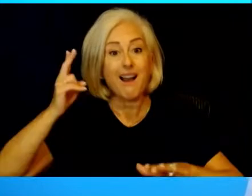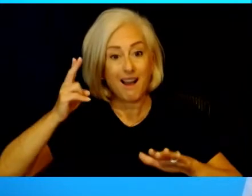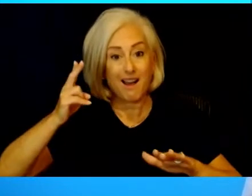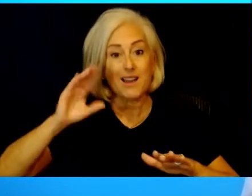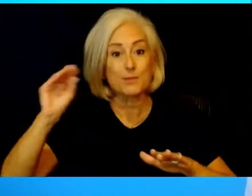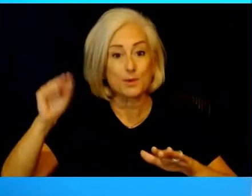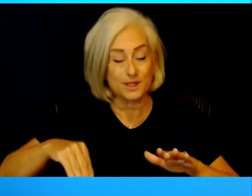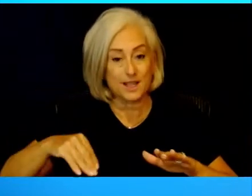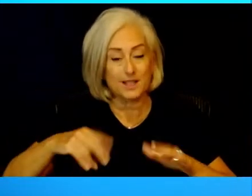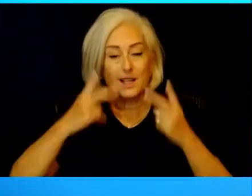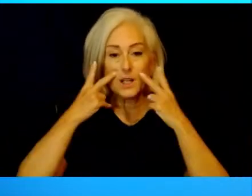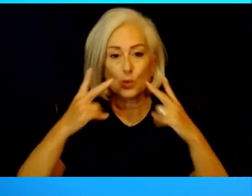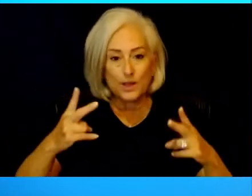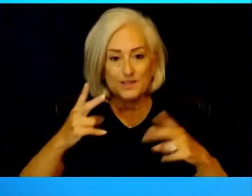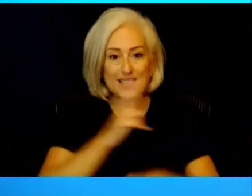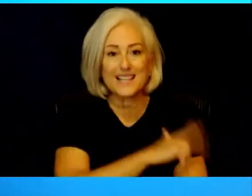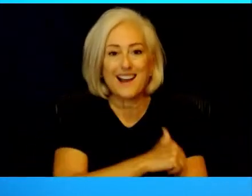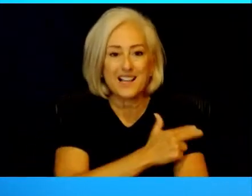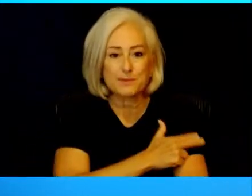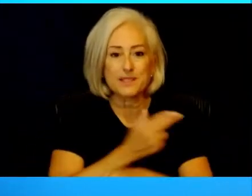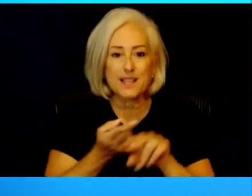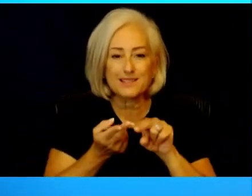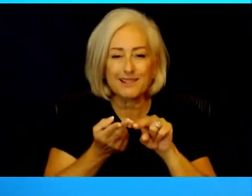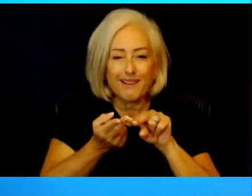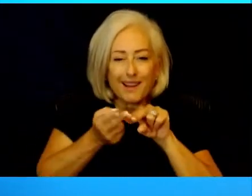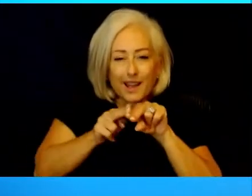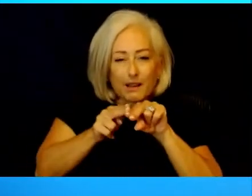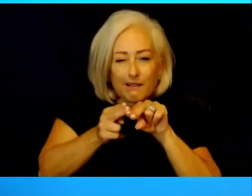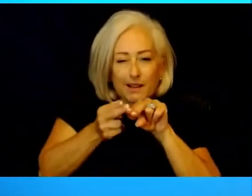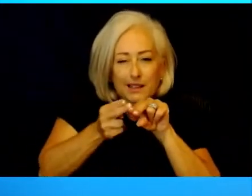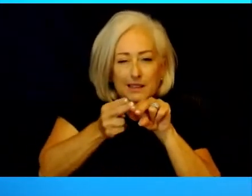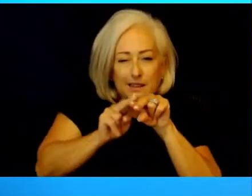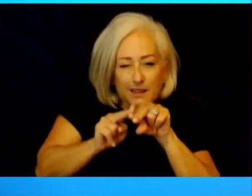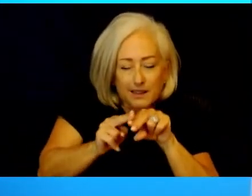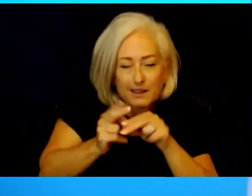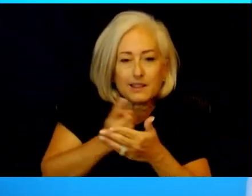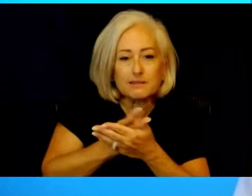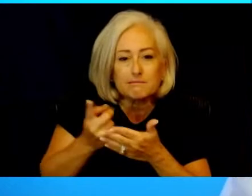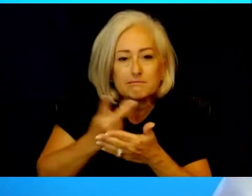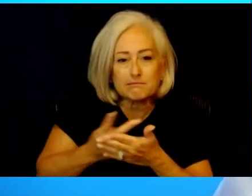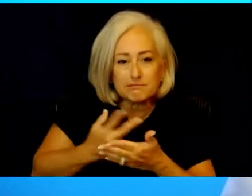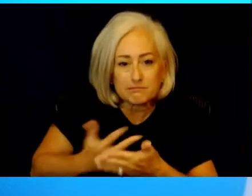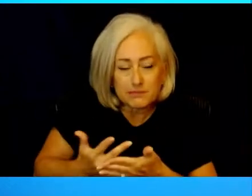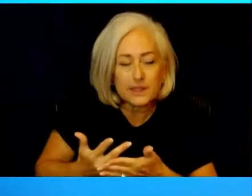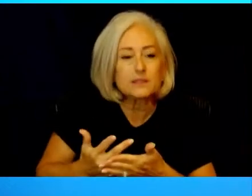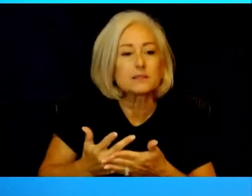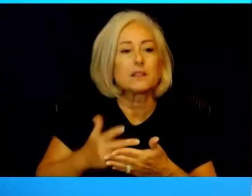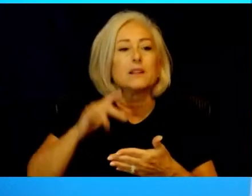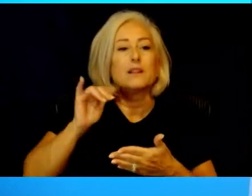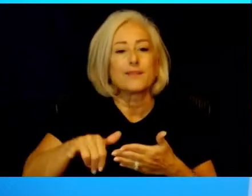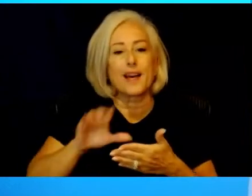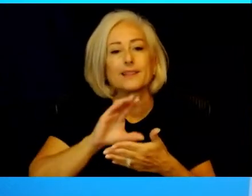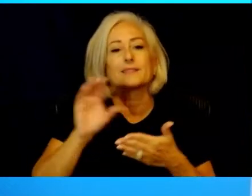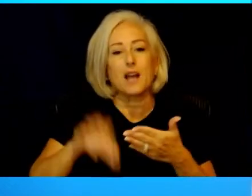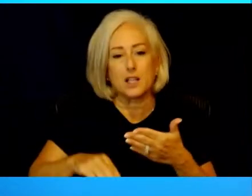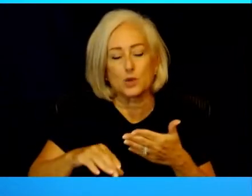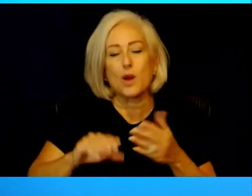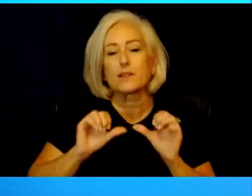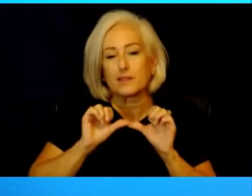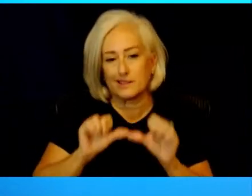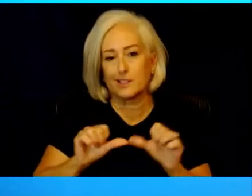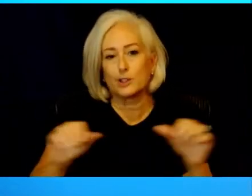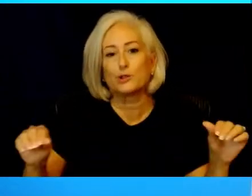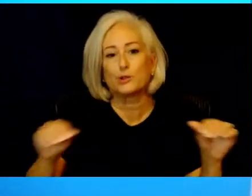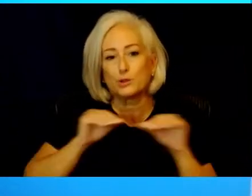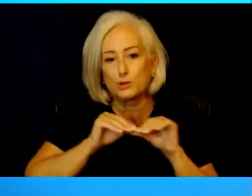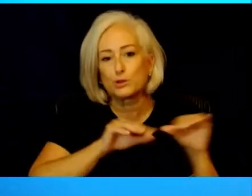hospitalizations slowly tick up over the past few weeks, and I think that is just a consequence of the continued spread of the virus. So